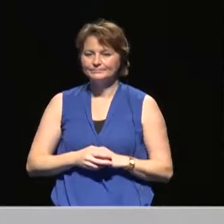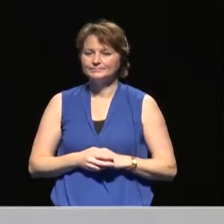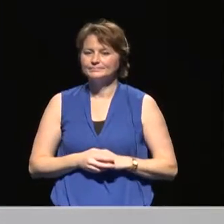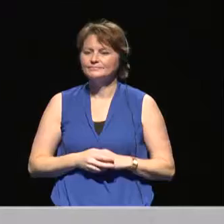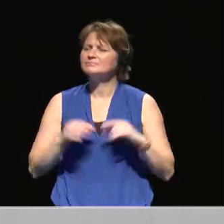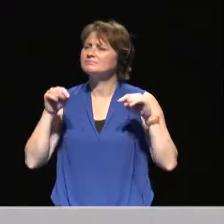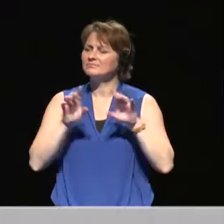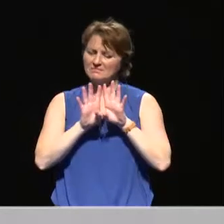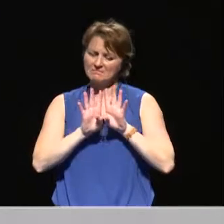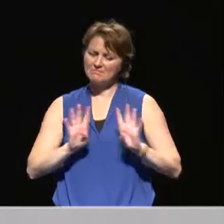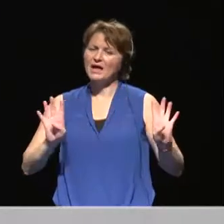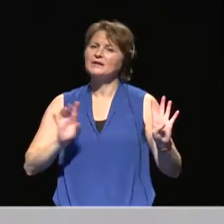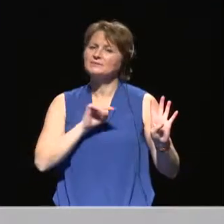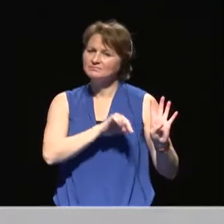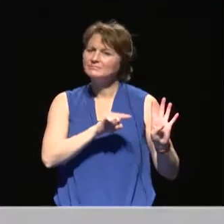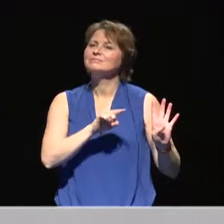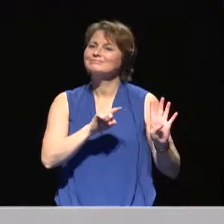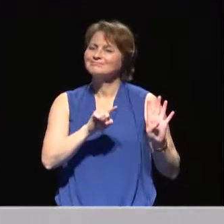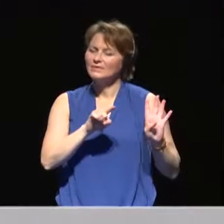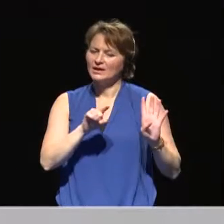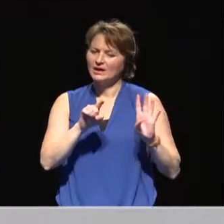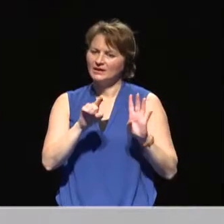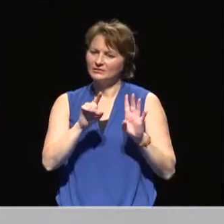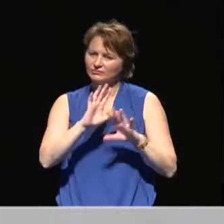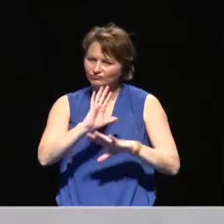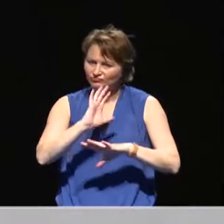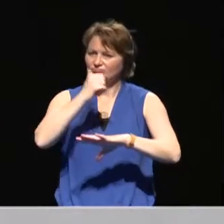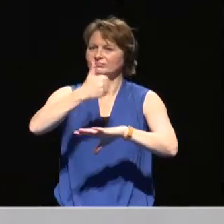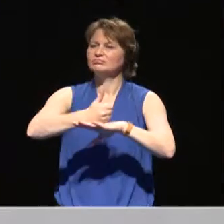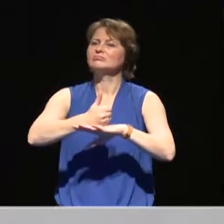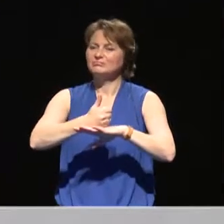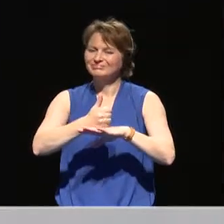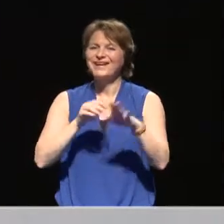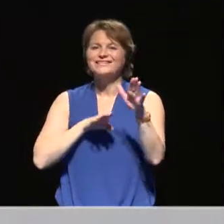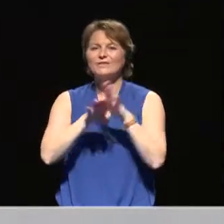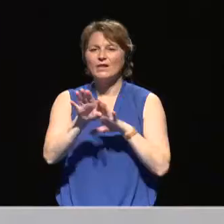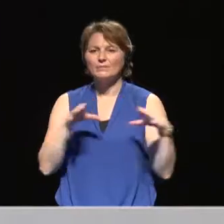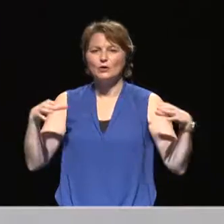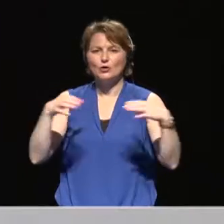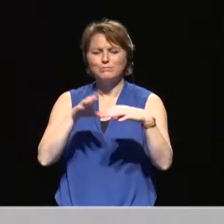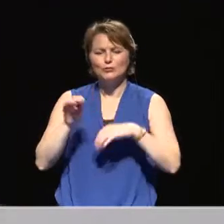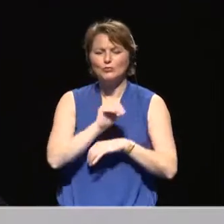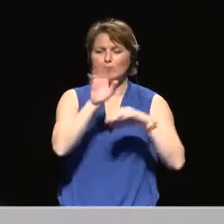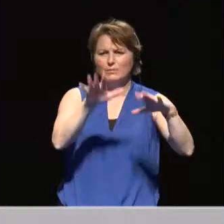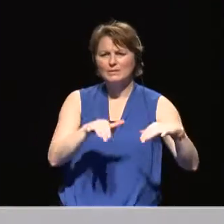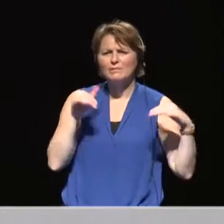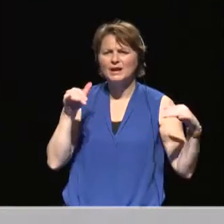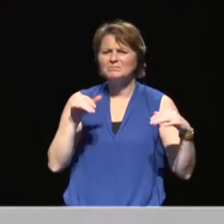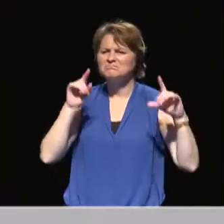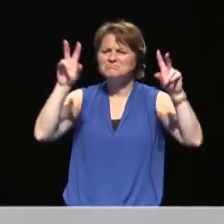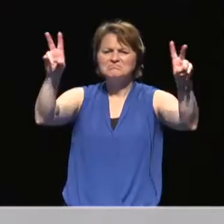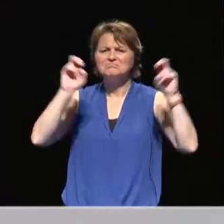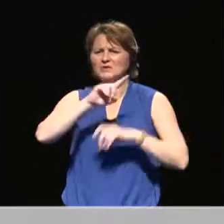panel, organized by the Development Committee of the European Parliament, is focusing on the question